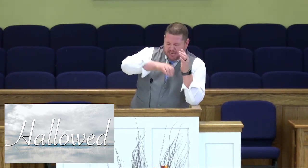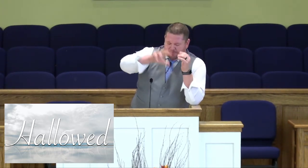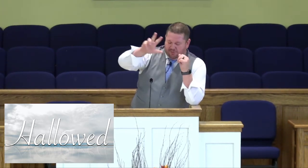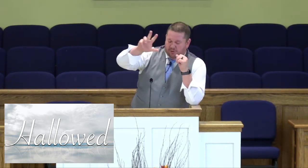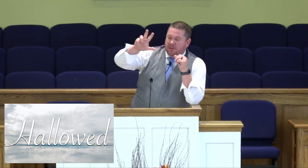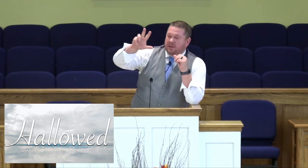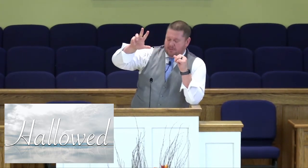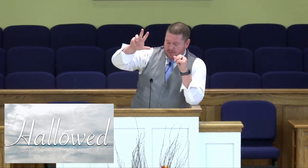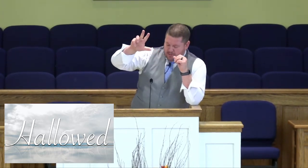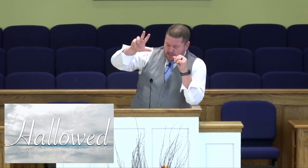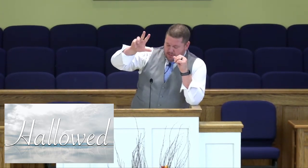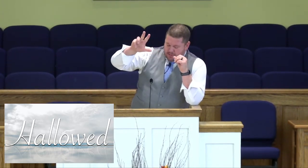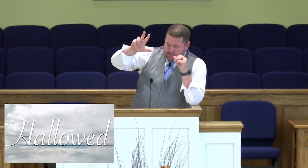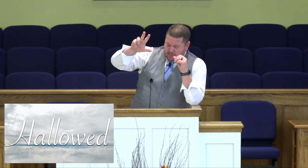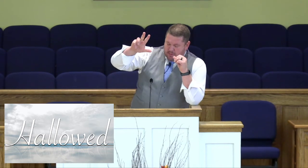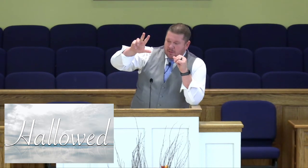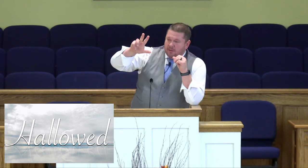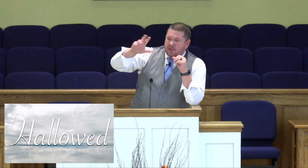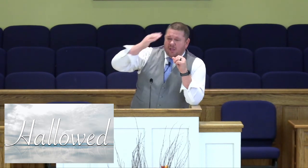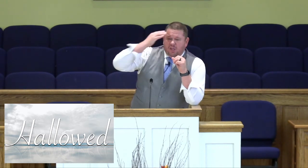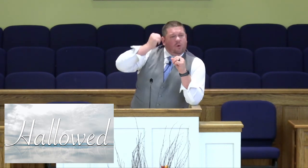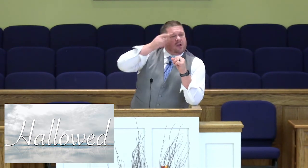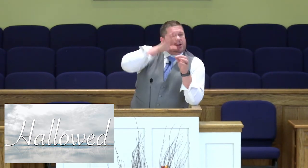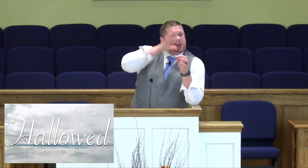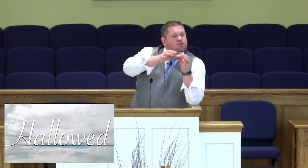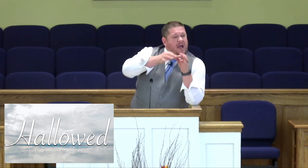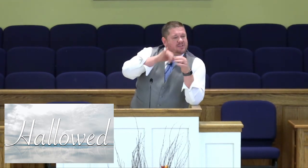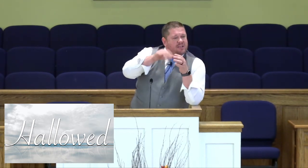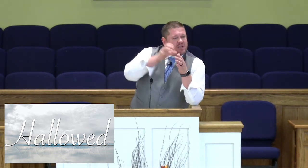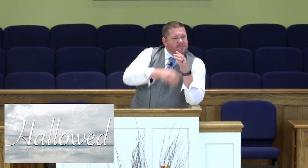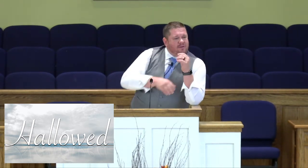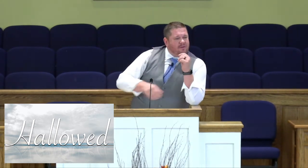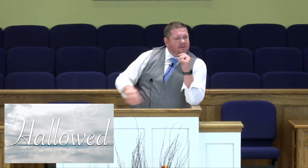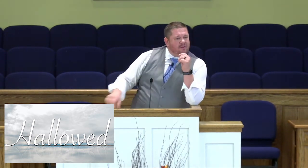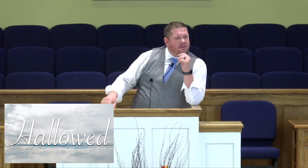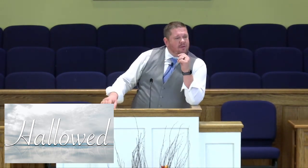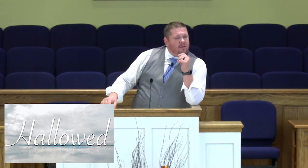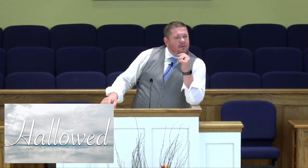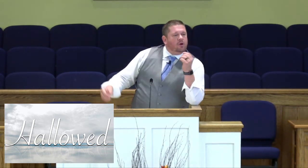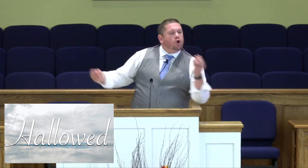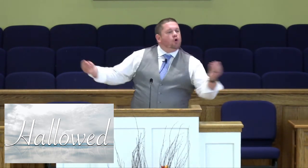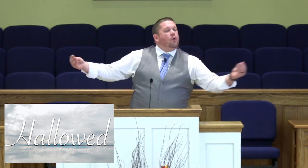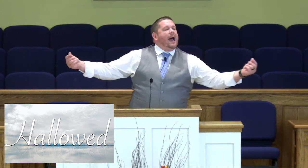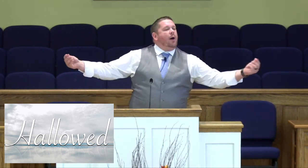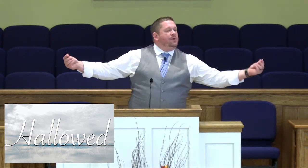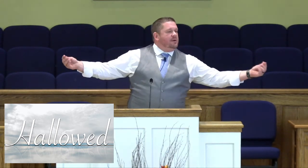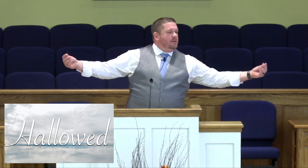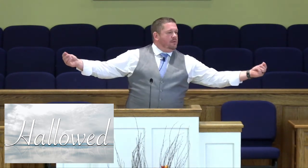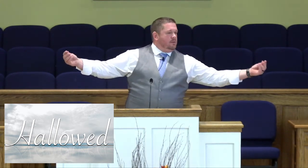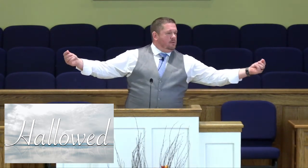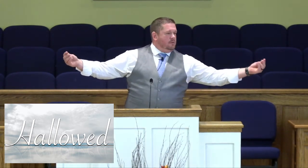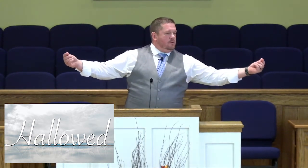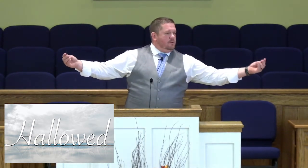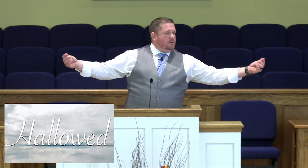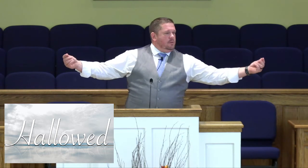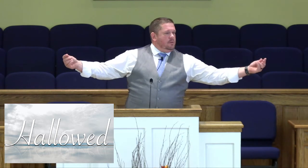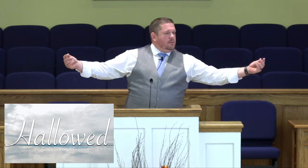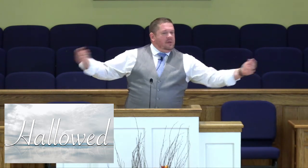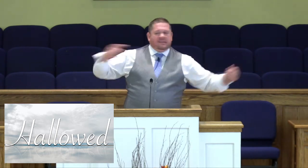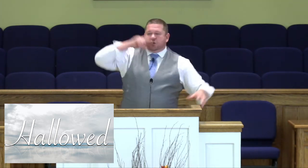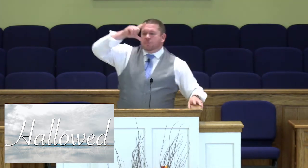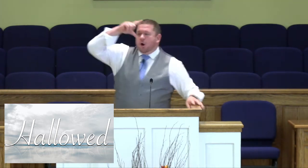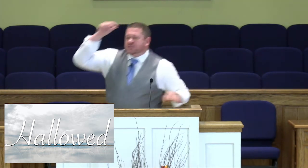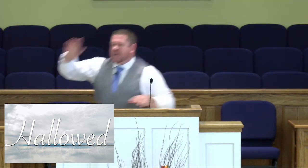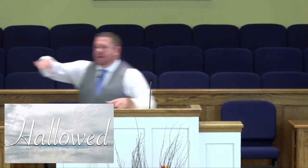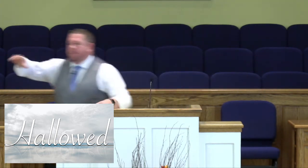Exodus chapter 3? And you know what God describes in that chapter? Ground.